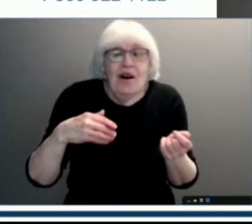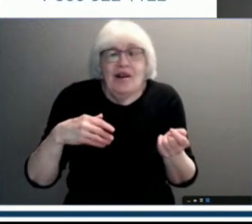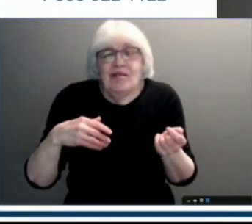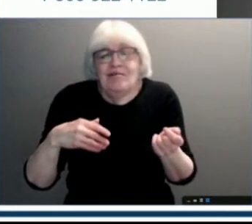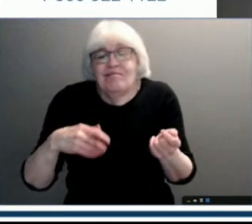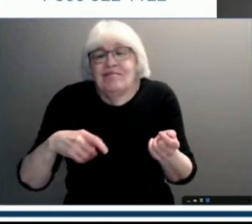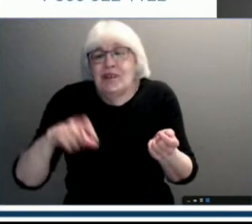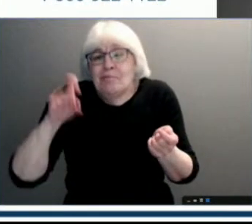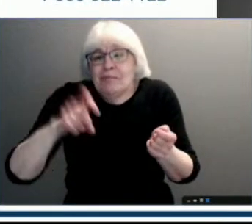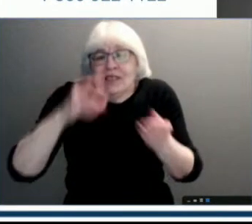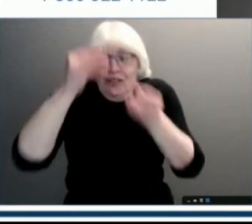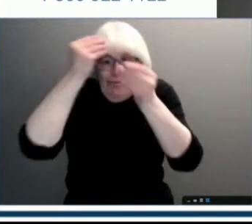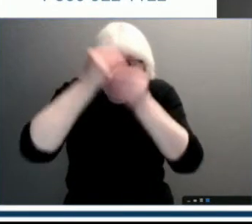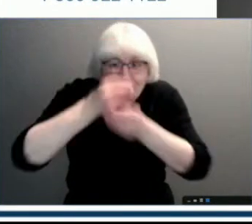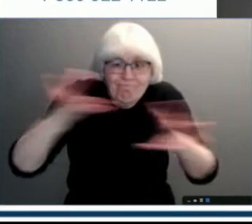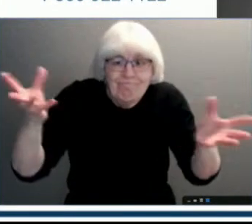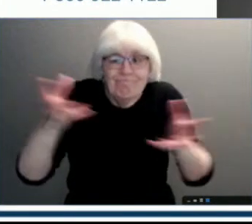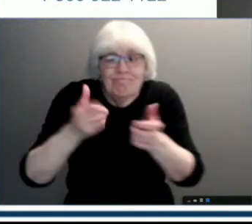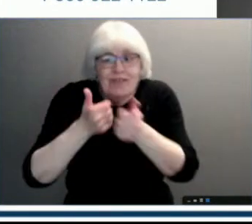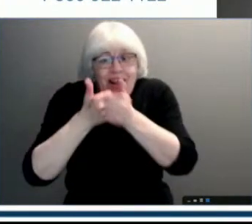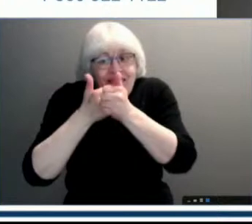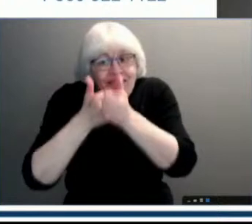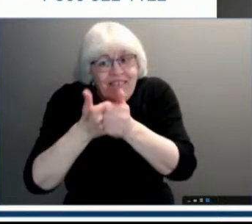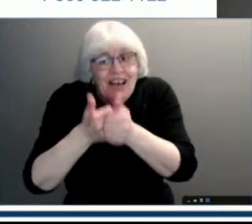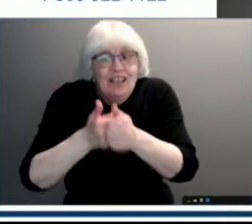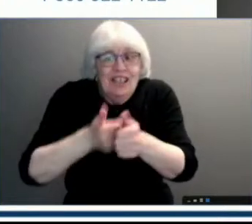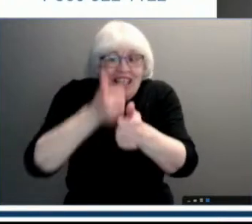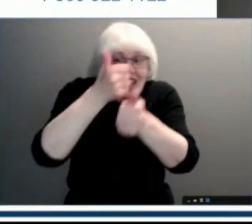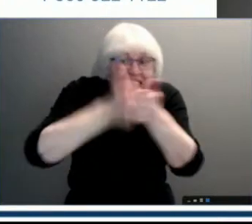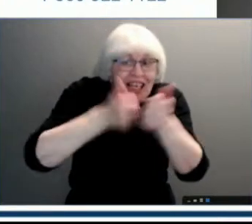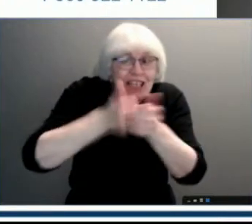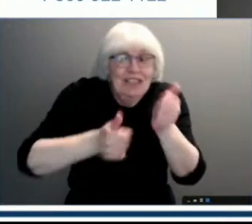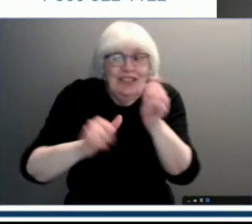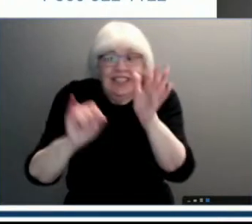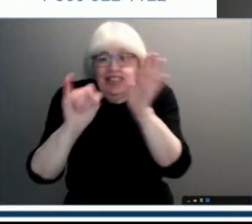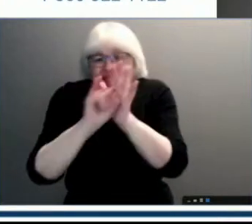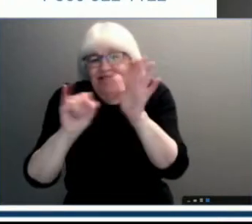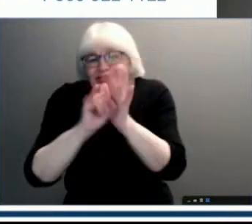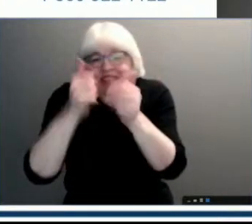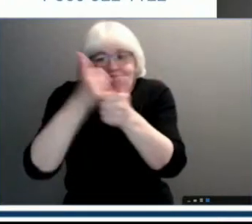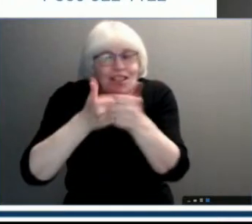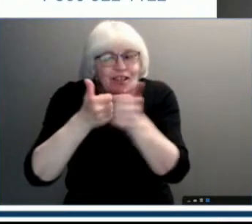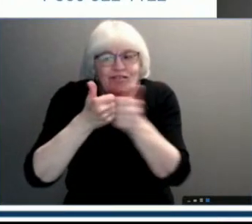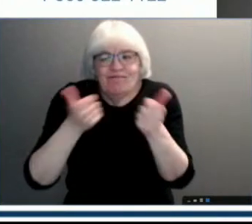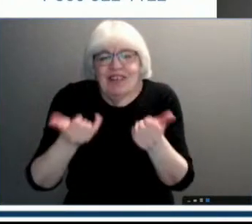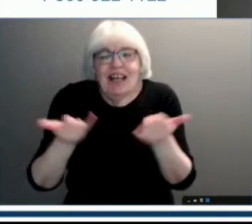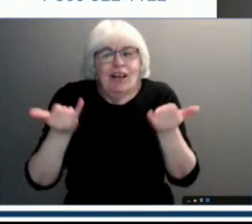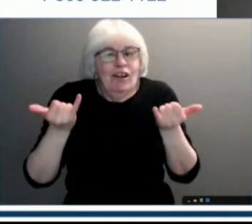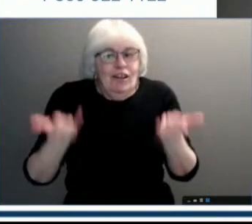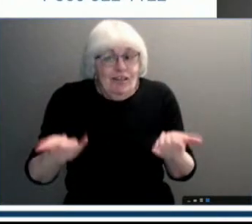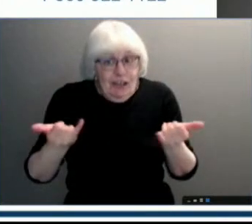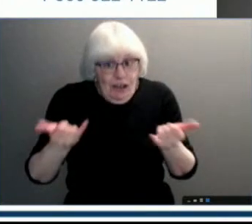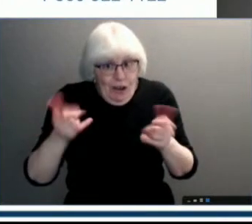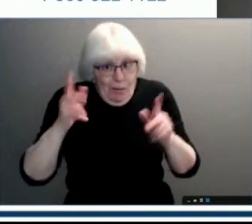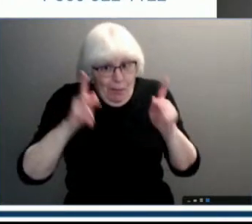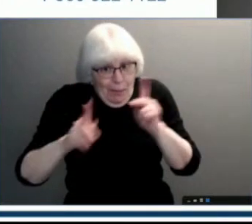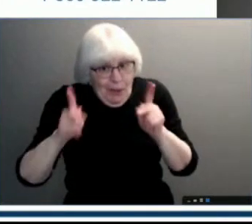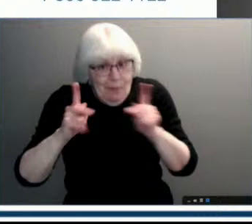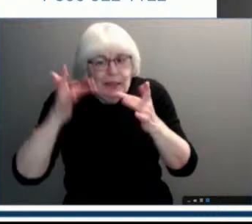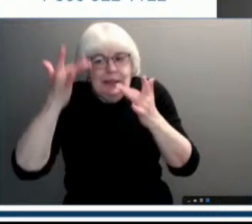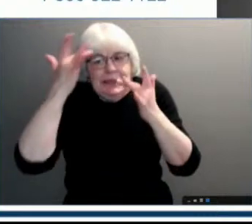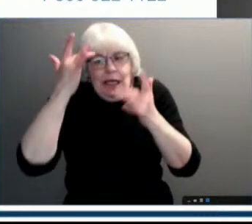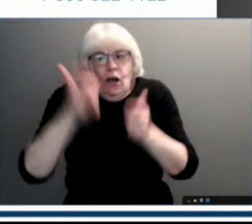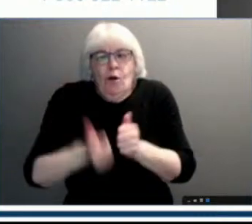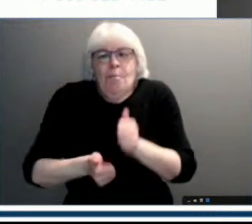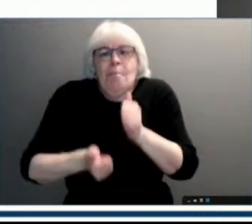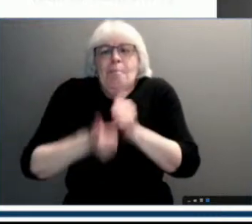case of the variant, because for most people, it will result in relatively mild illness. So we need to focus our